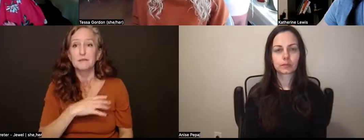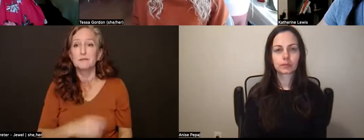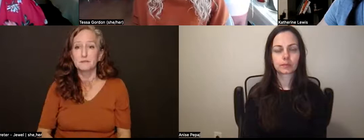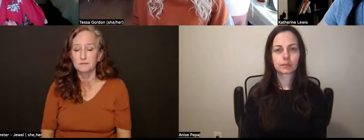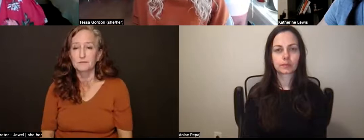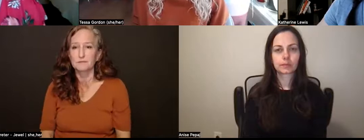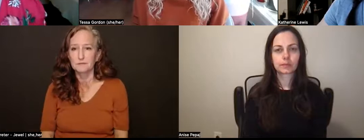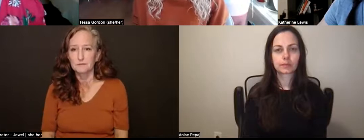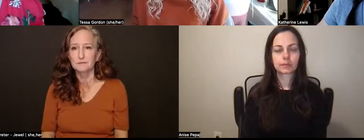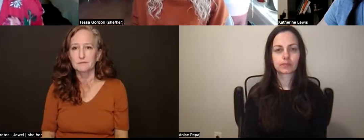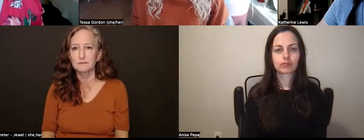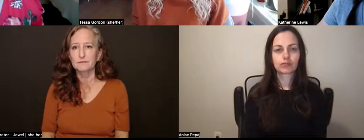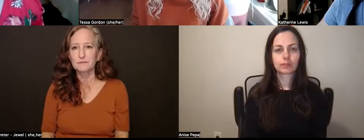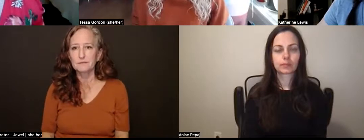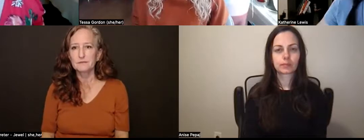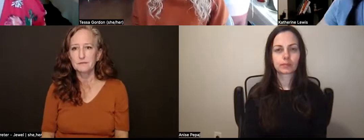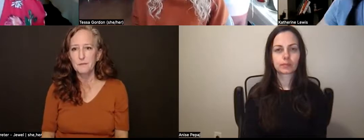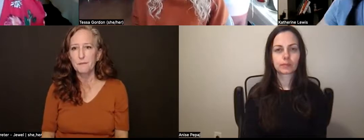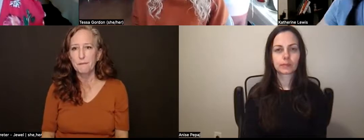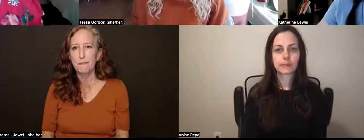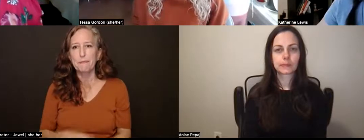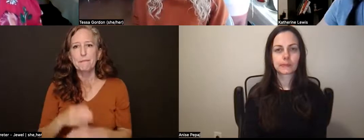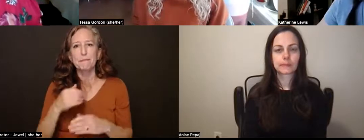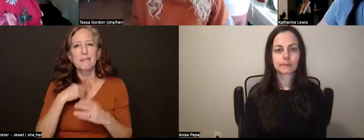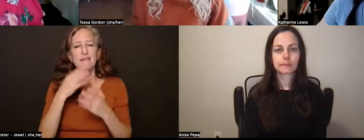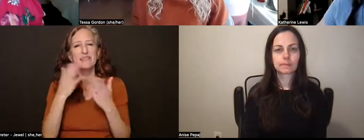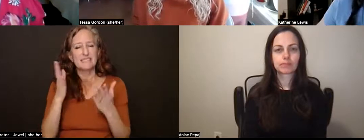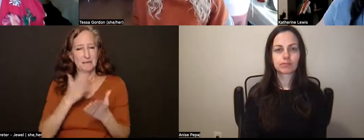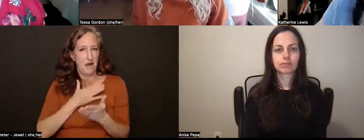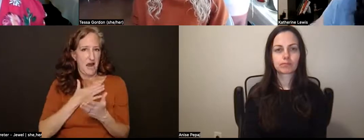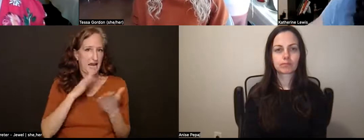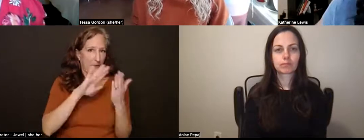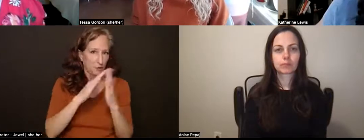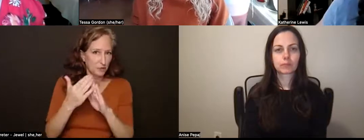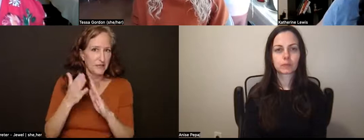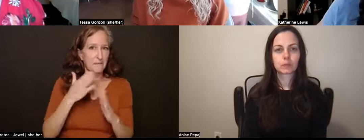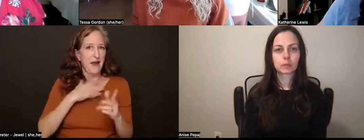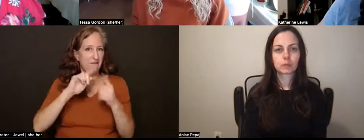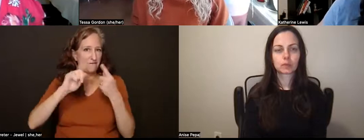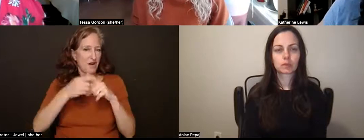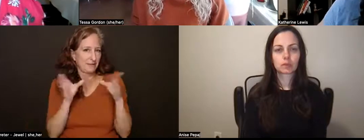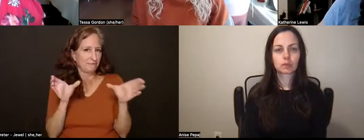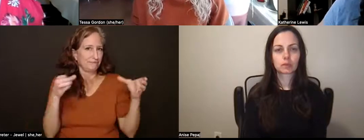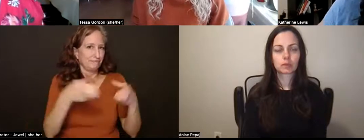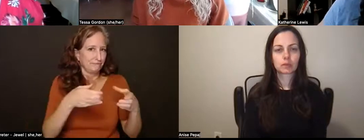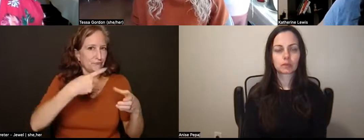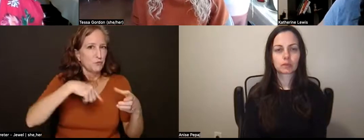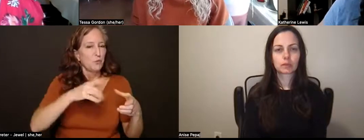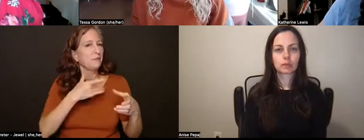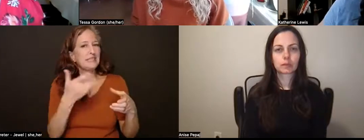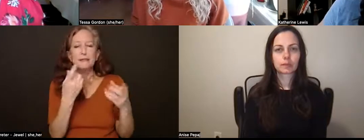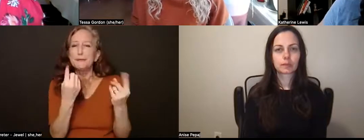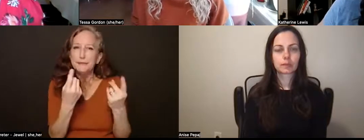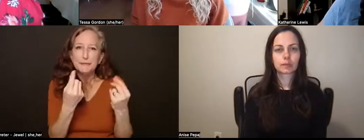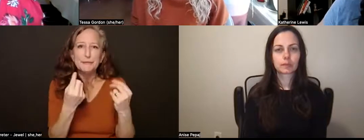there's certain things in my community, in my circle of friends that I do, and we do. So I